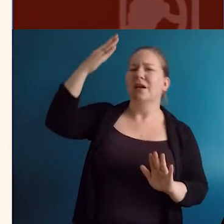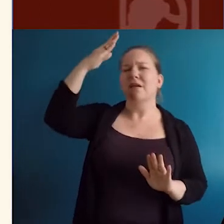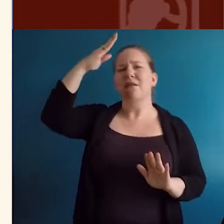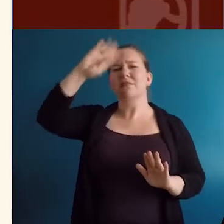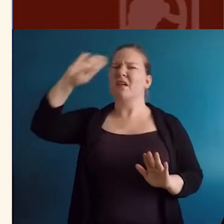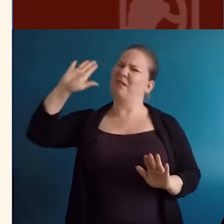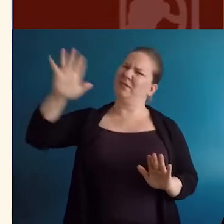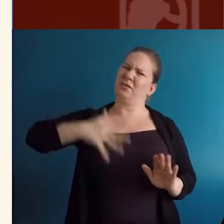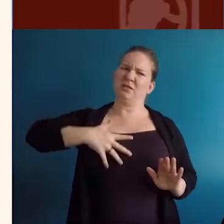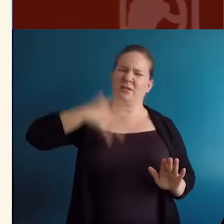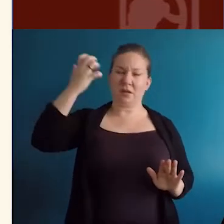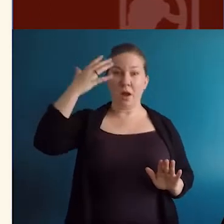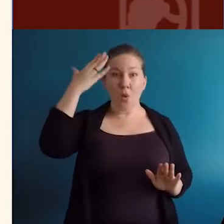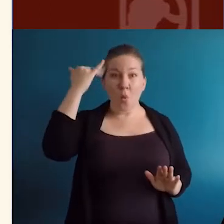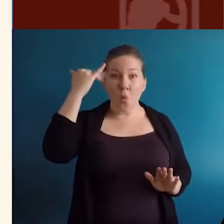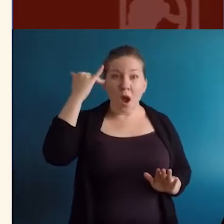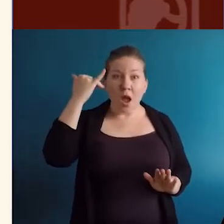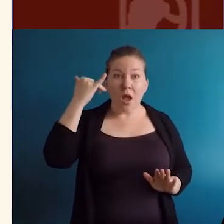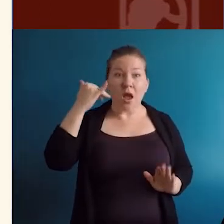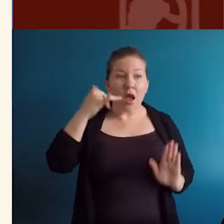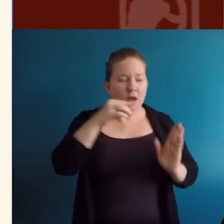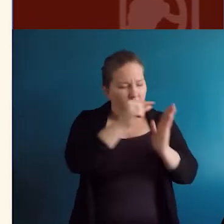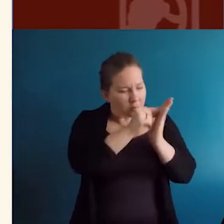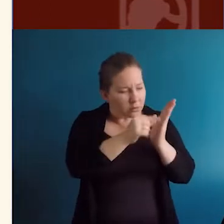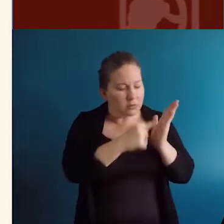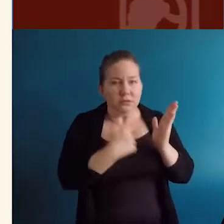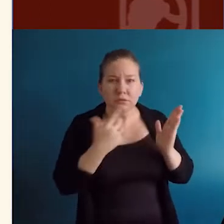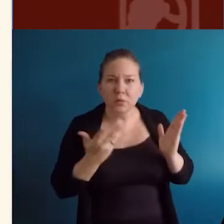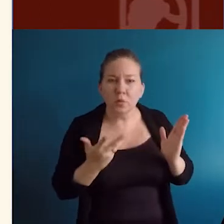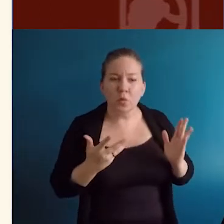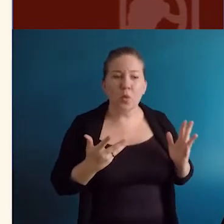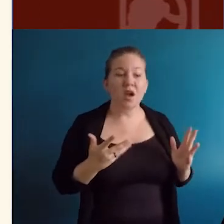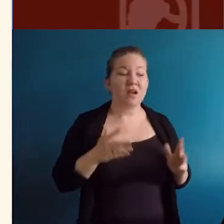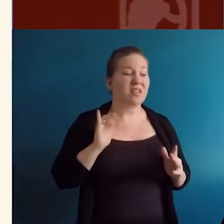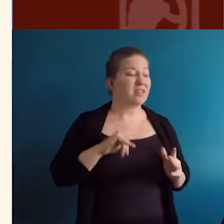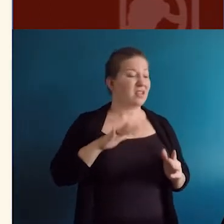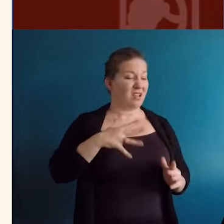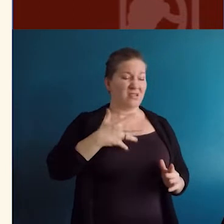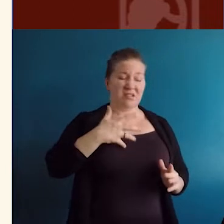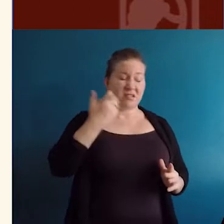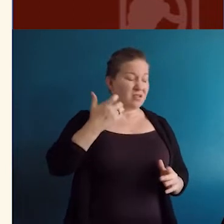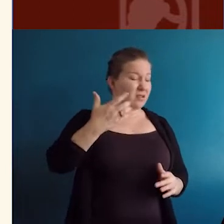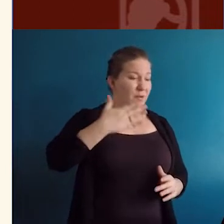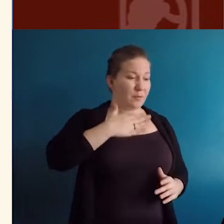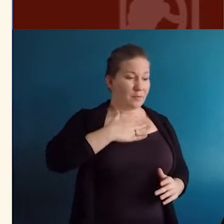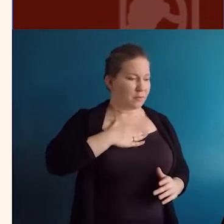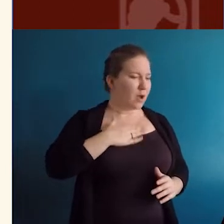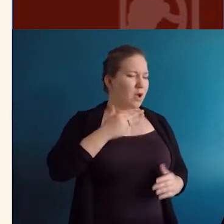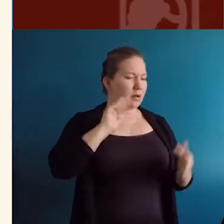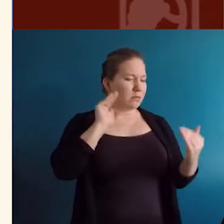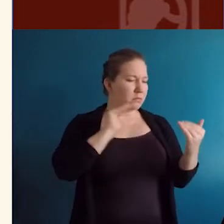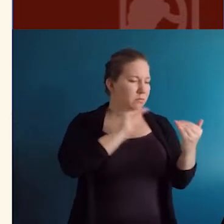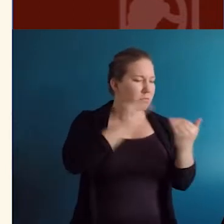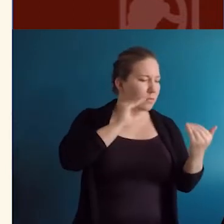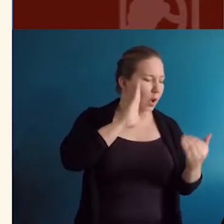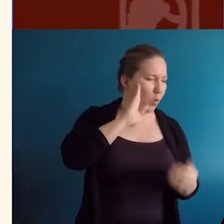God. For it is written, "Vengeance is mine, I will repay," says the